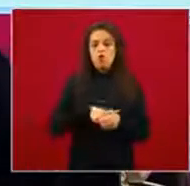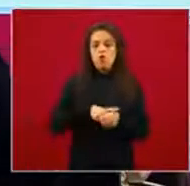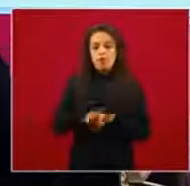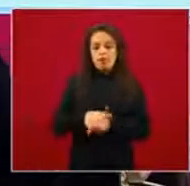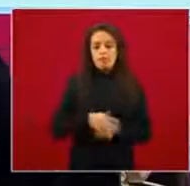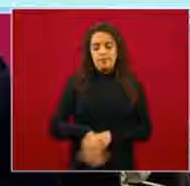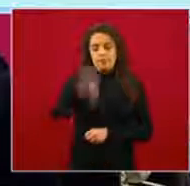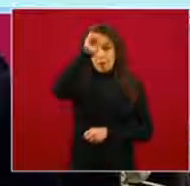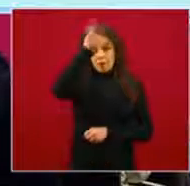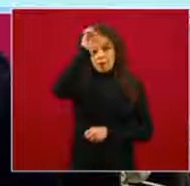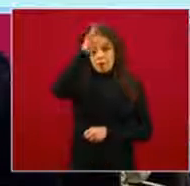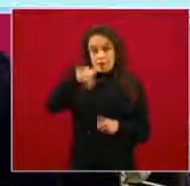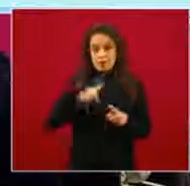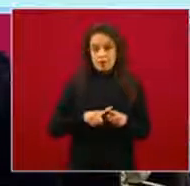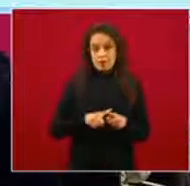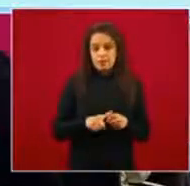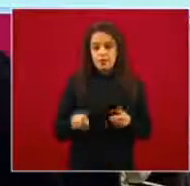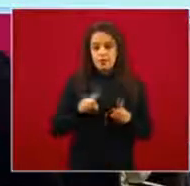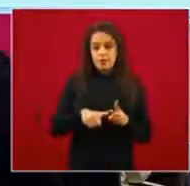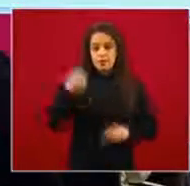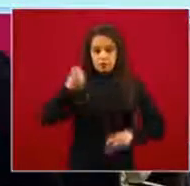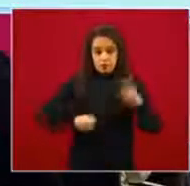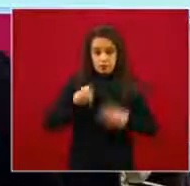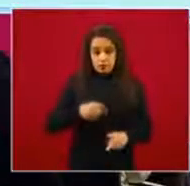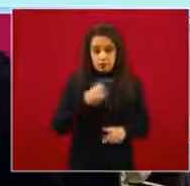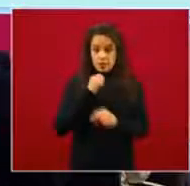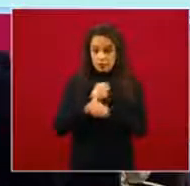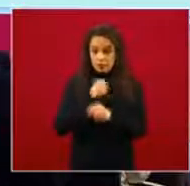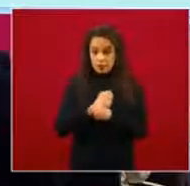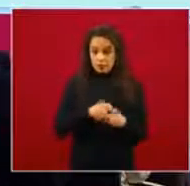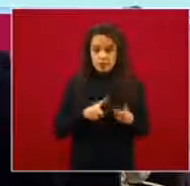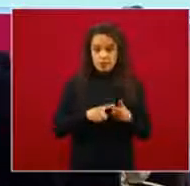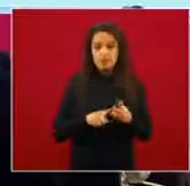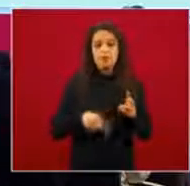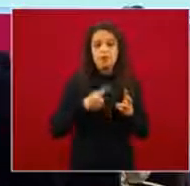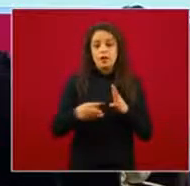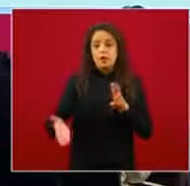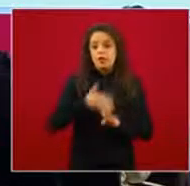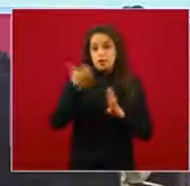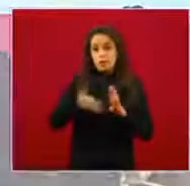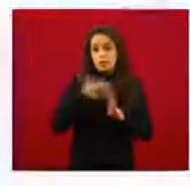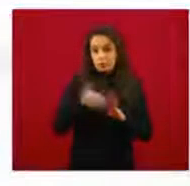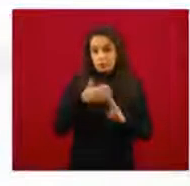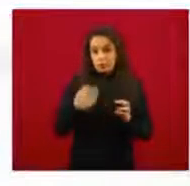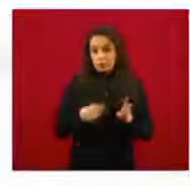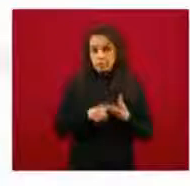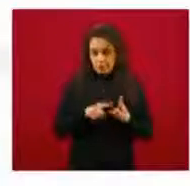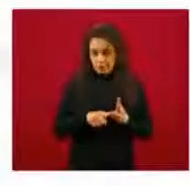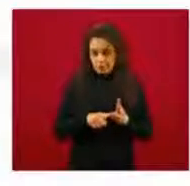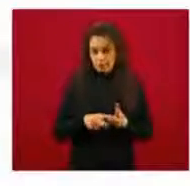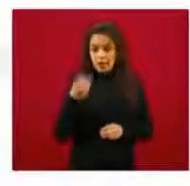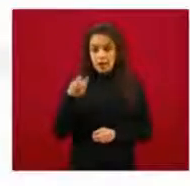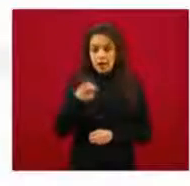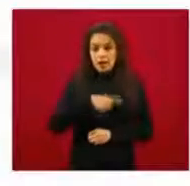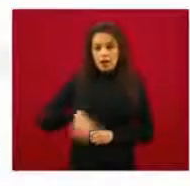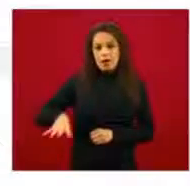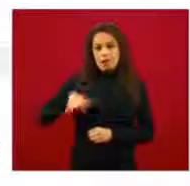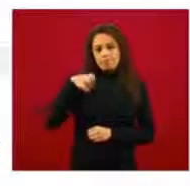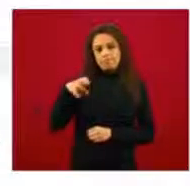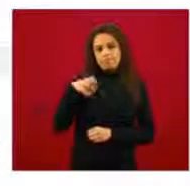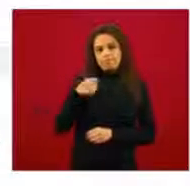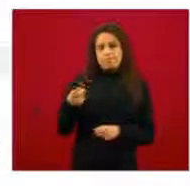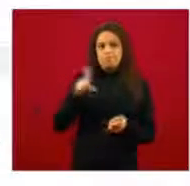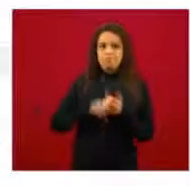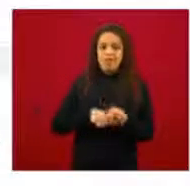industries: mining, transport, and construction. With them, we have this interesting effort and different